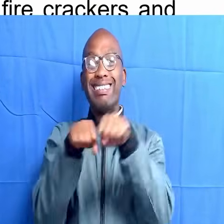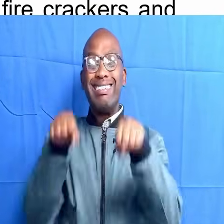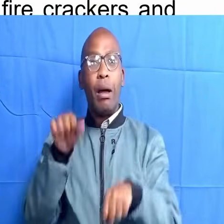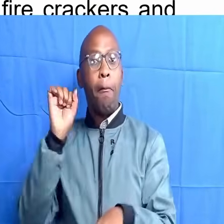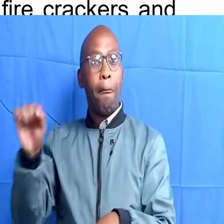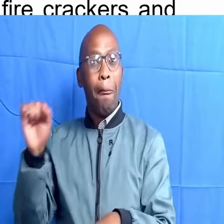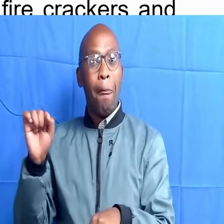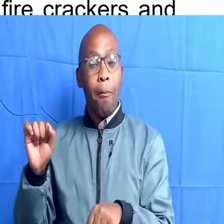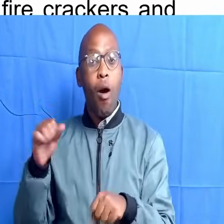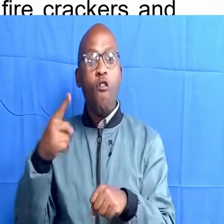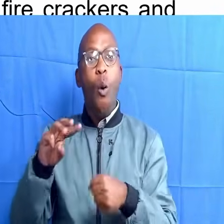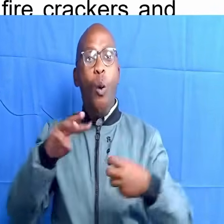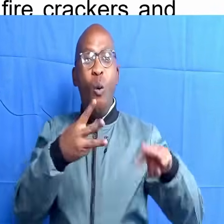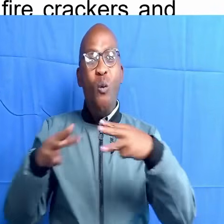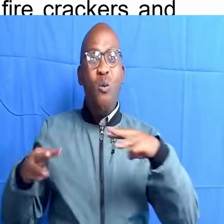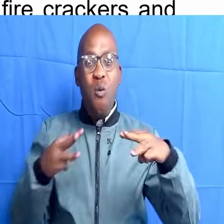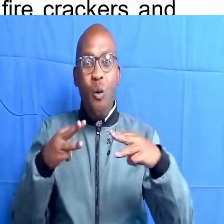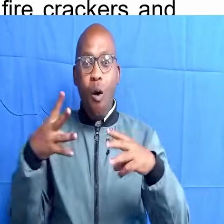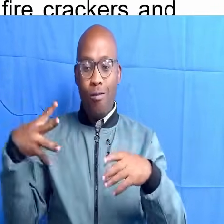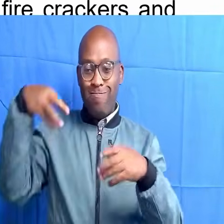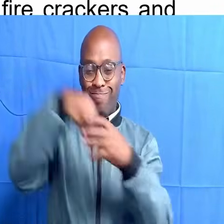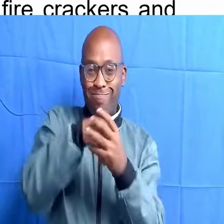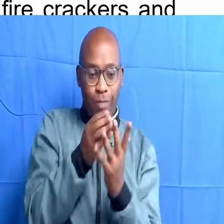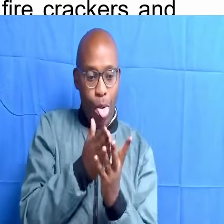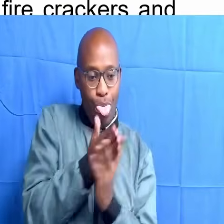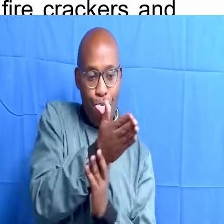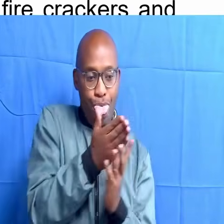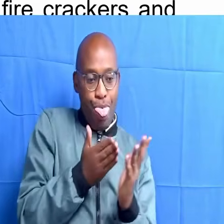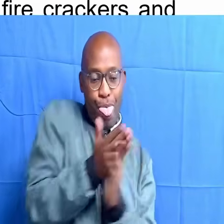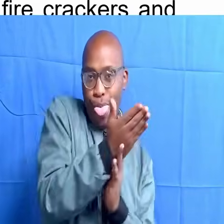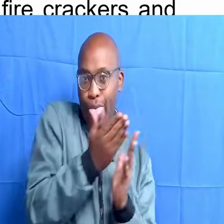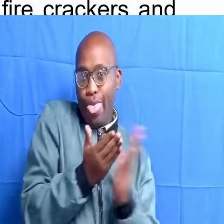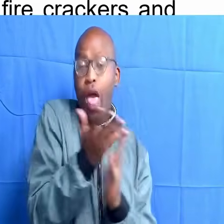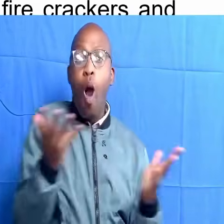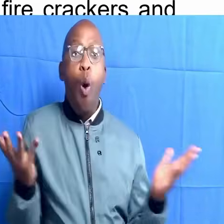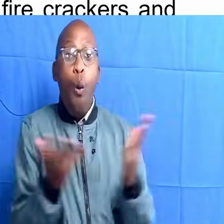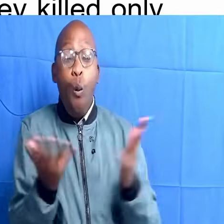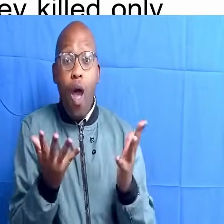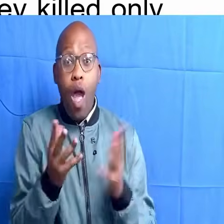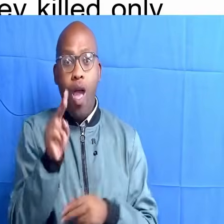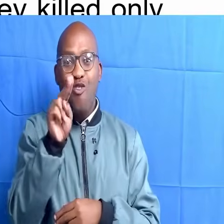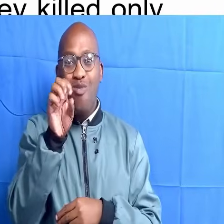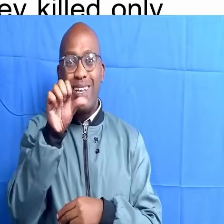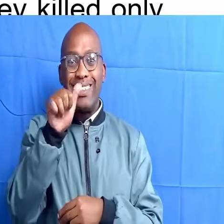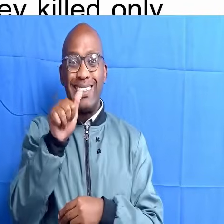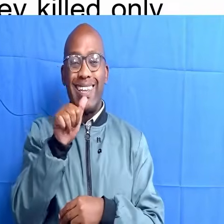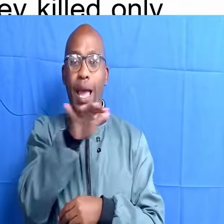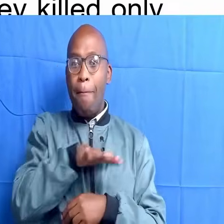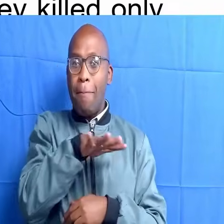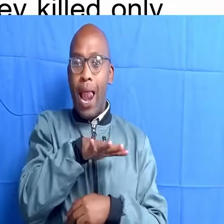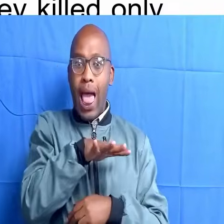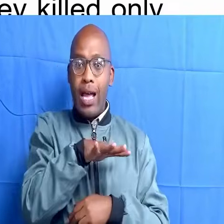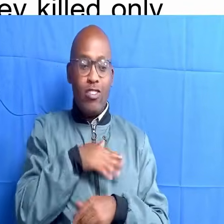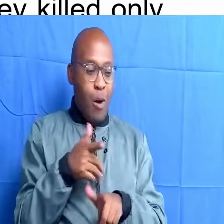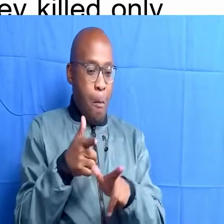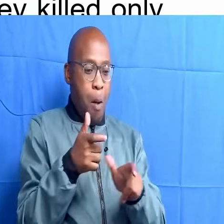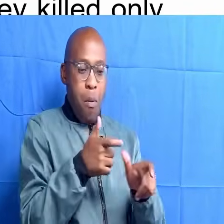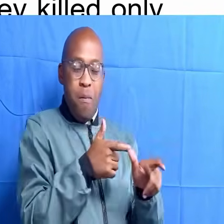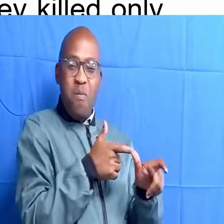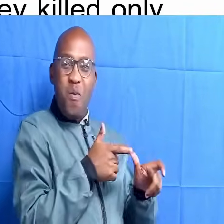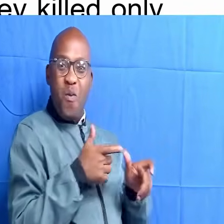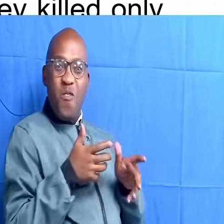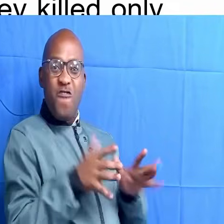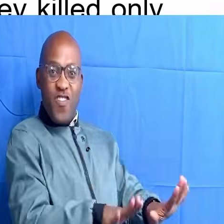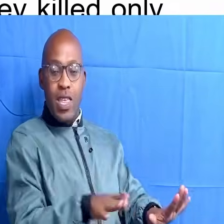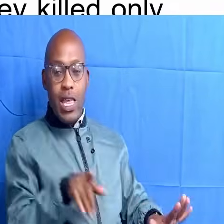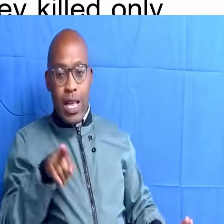cities which were controlled by the United States of America, including Saigon. And however, for